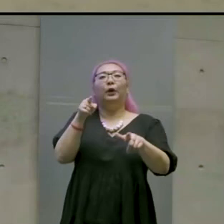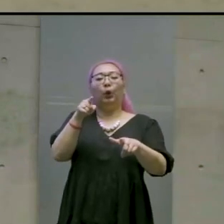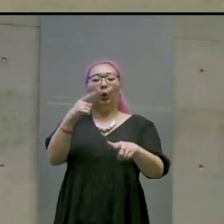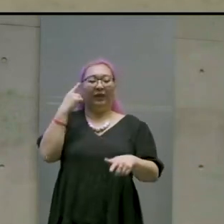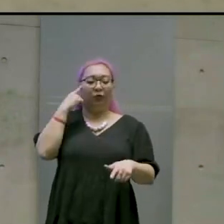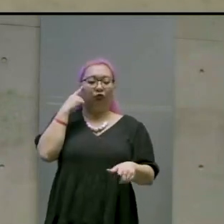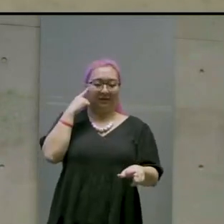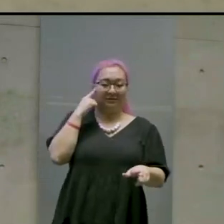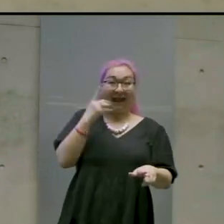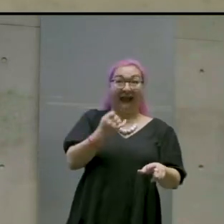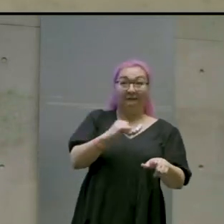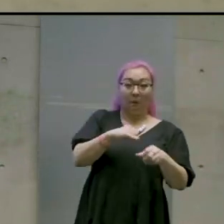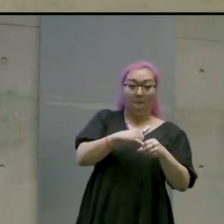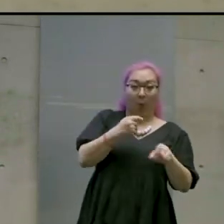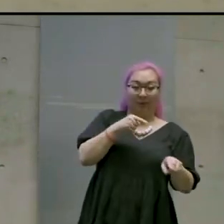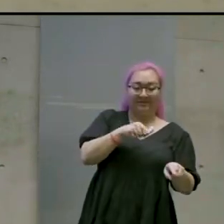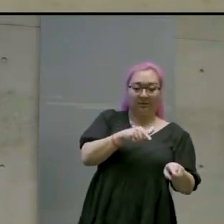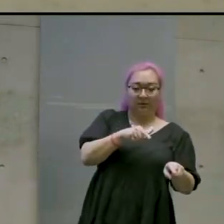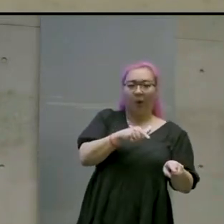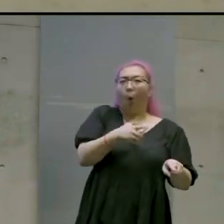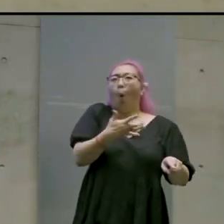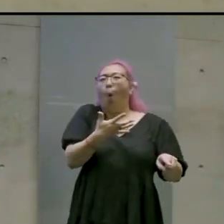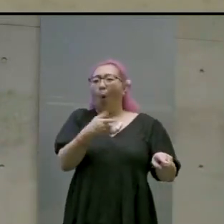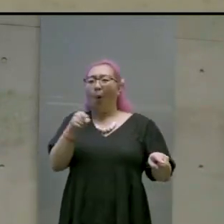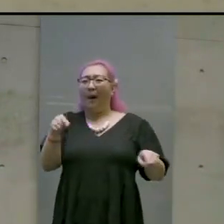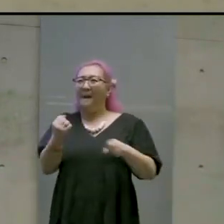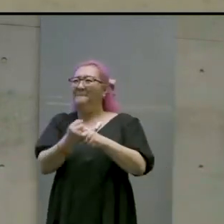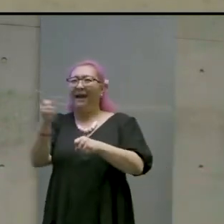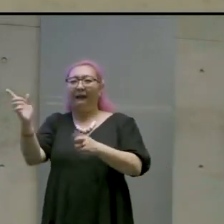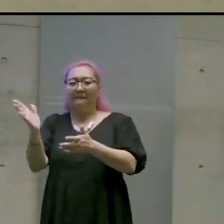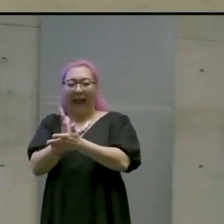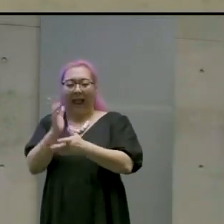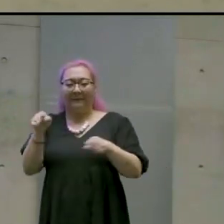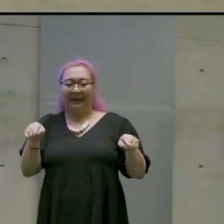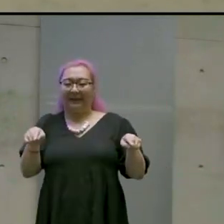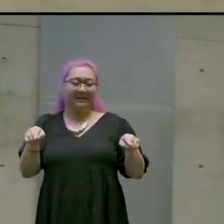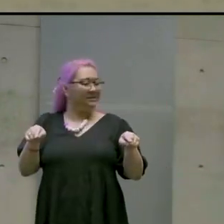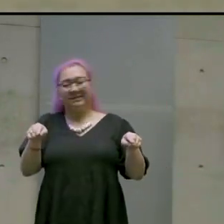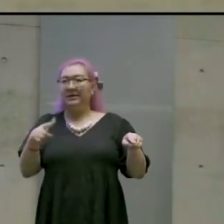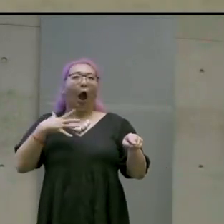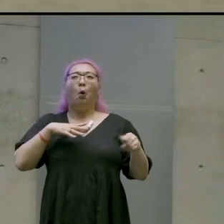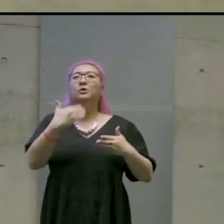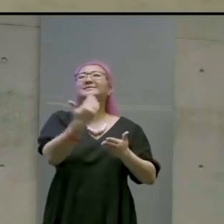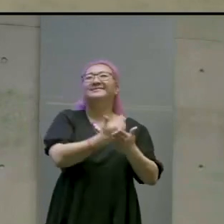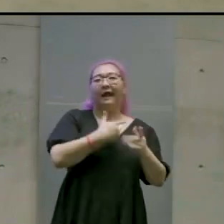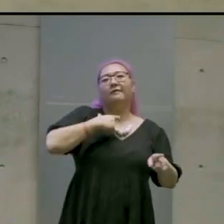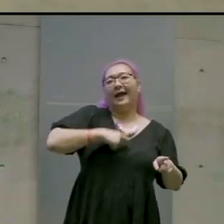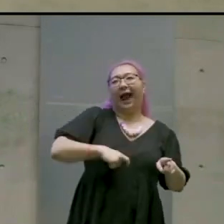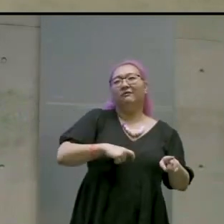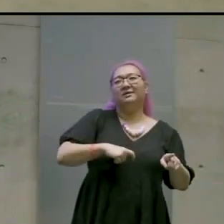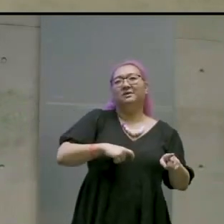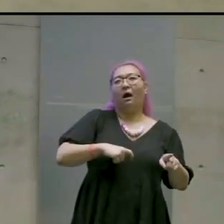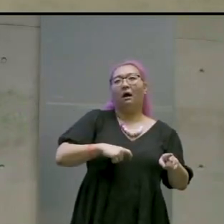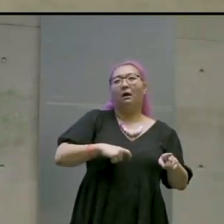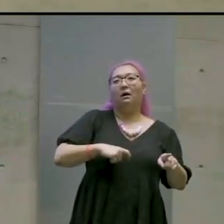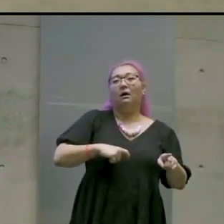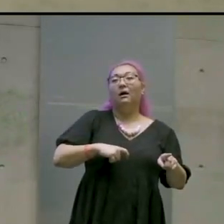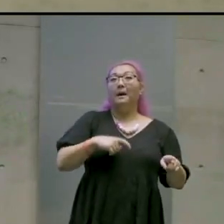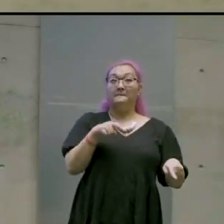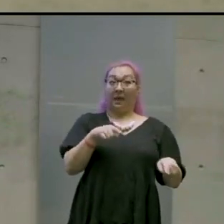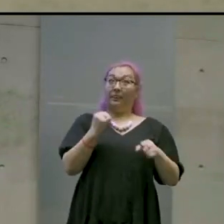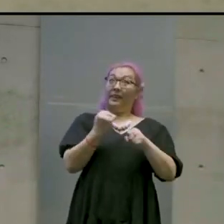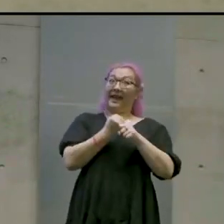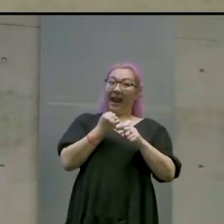the biggest dissonance is, and the biggest sort of sense of, well, that's not fair. But again, that might be a feeling you want to invoke in players. I don't